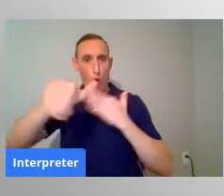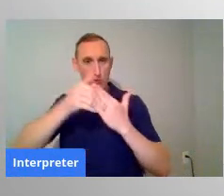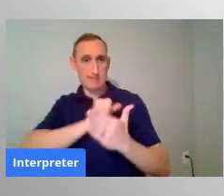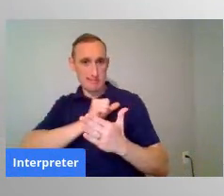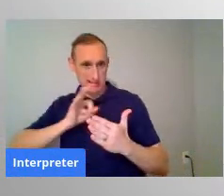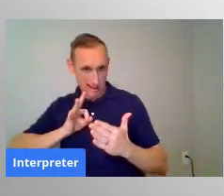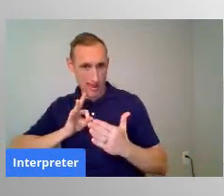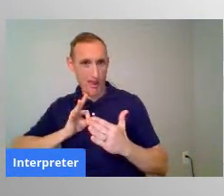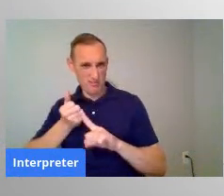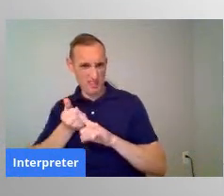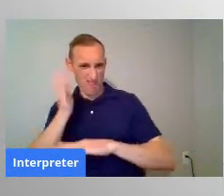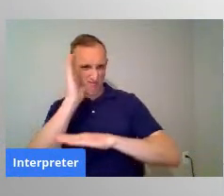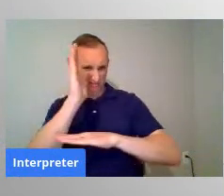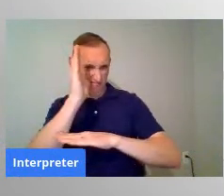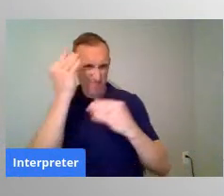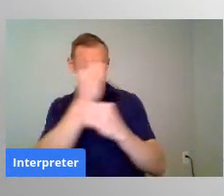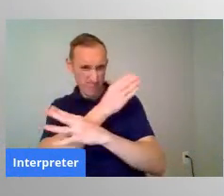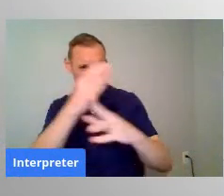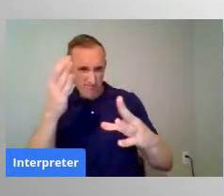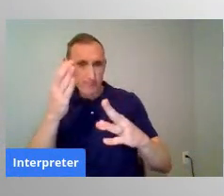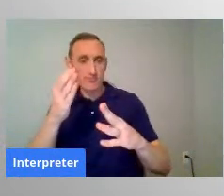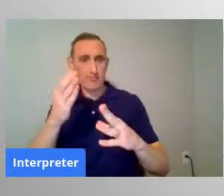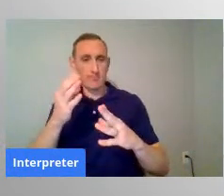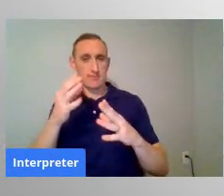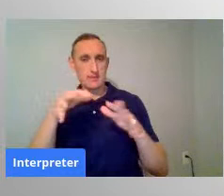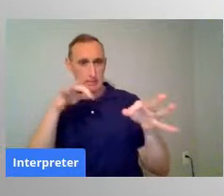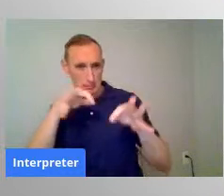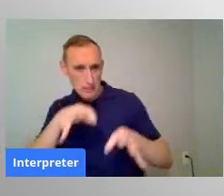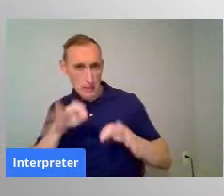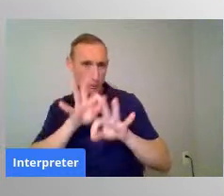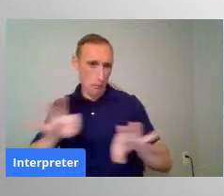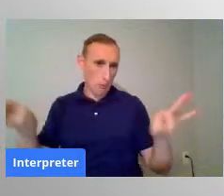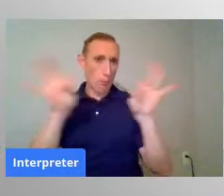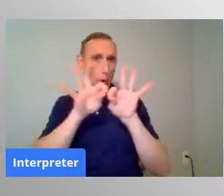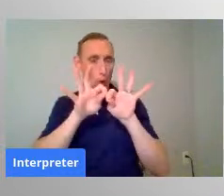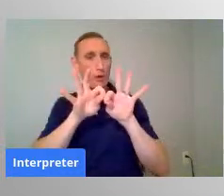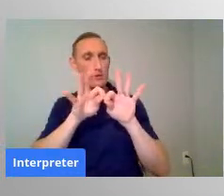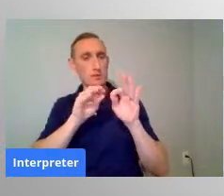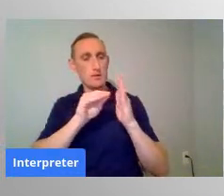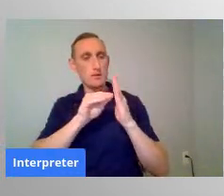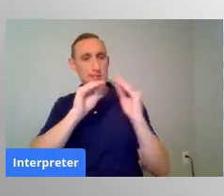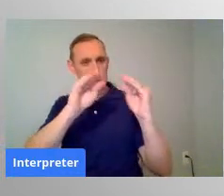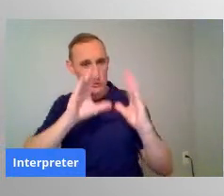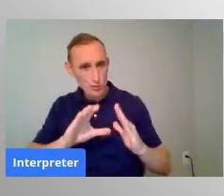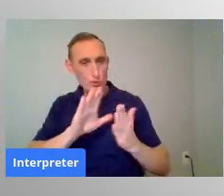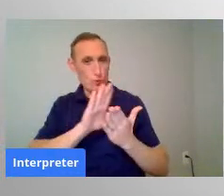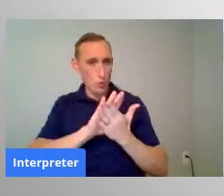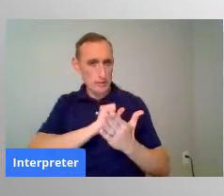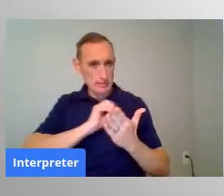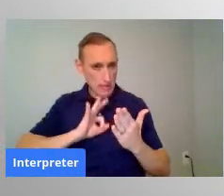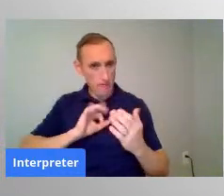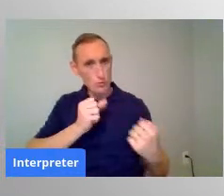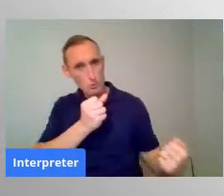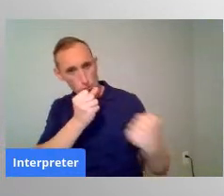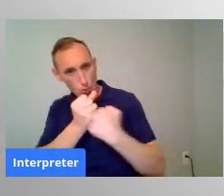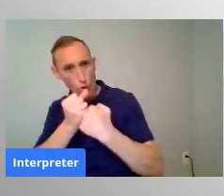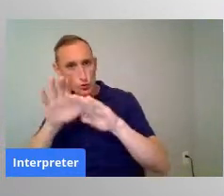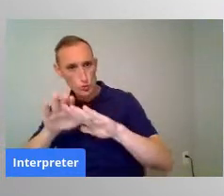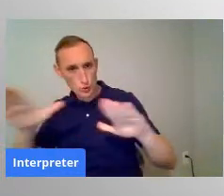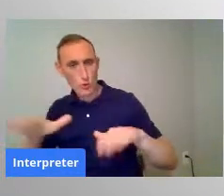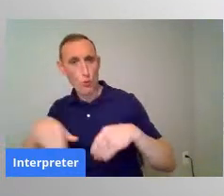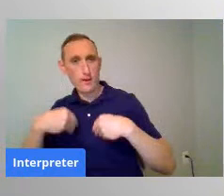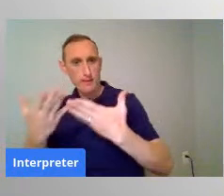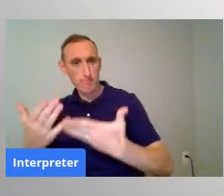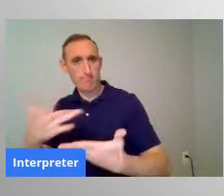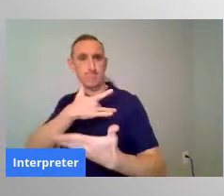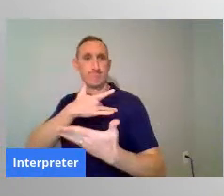the importance of teachers and school staff in the lives of children. And if you don't know his story, you should Google it and read